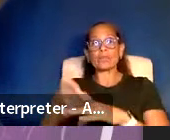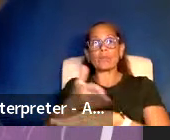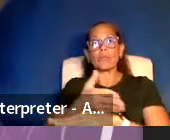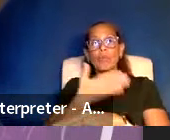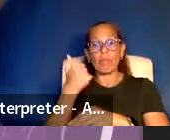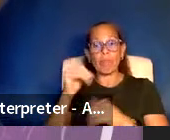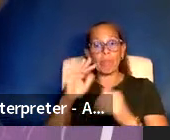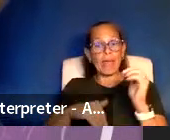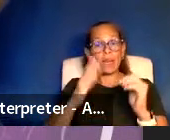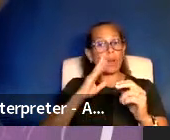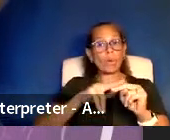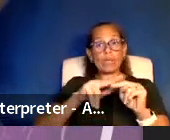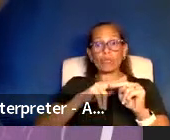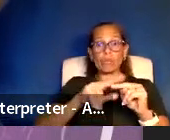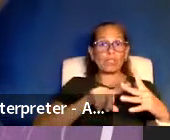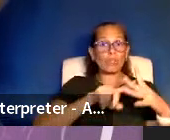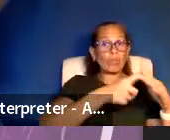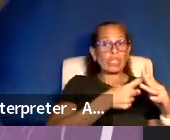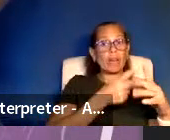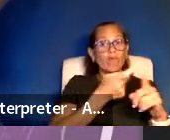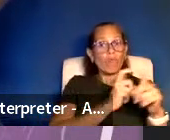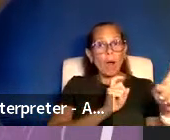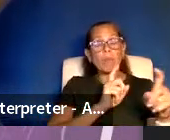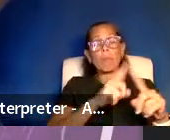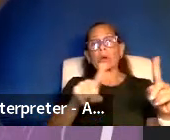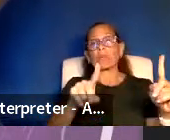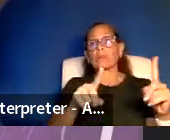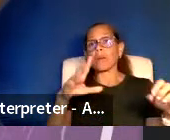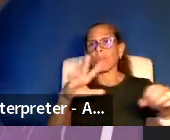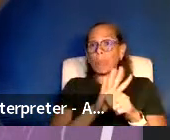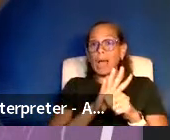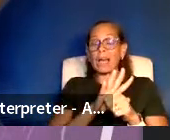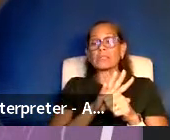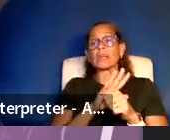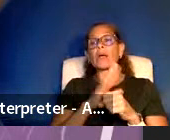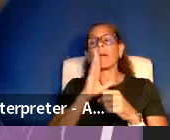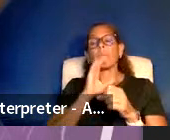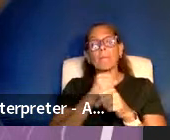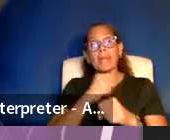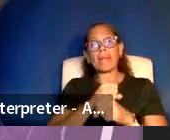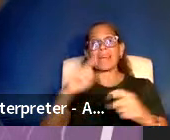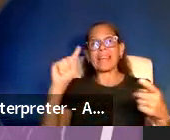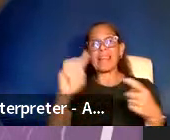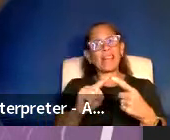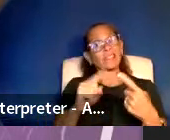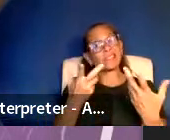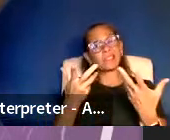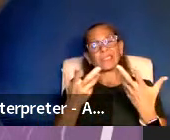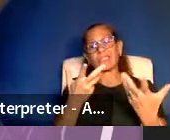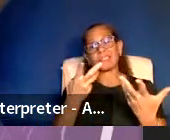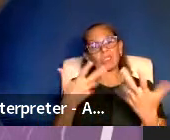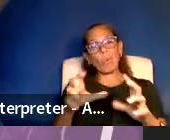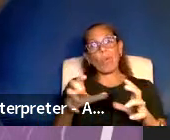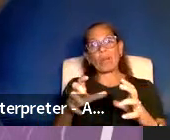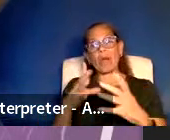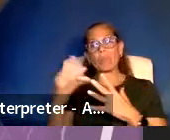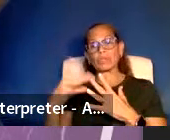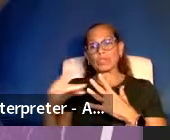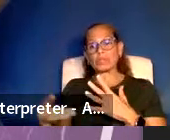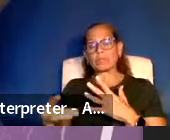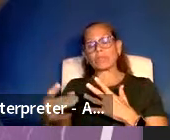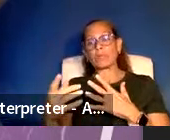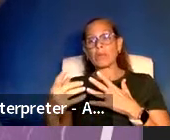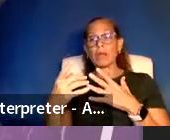know where these trains are going to originate, but they could be packed, which would make this a less desirable option.